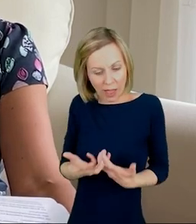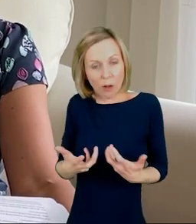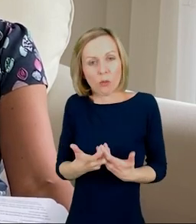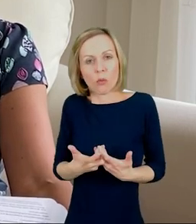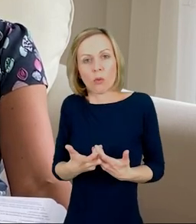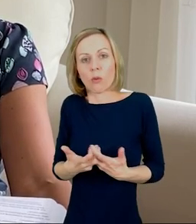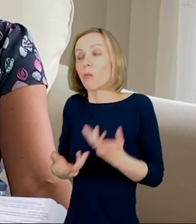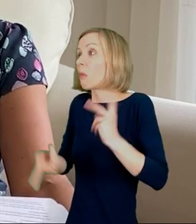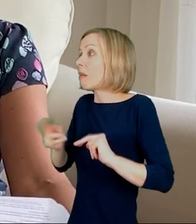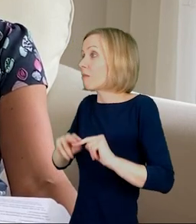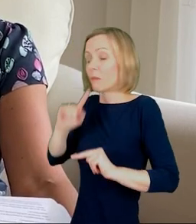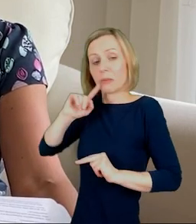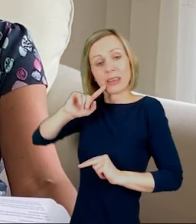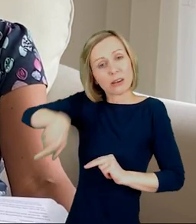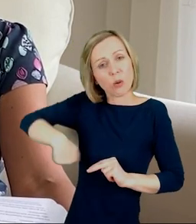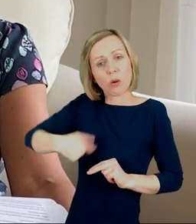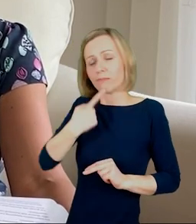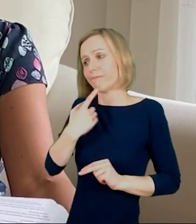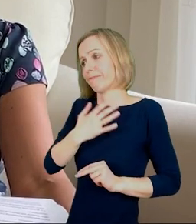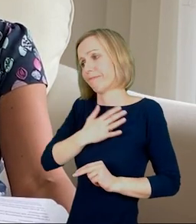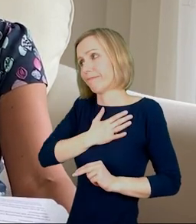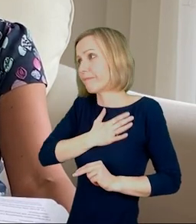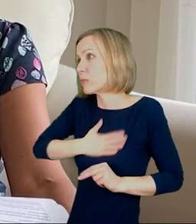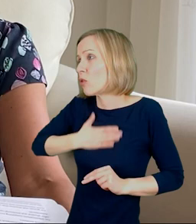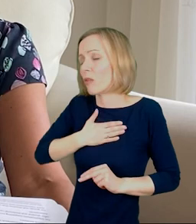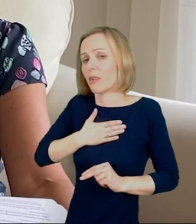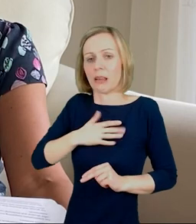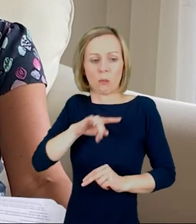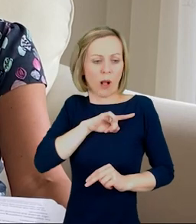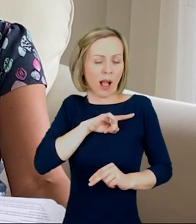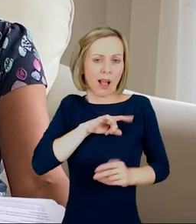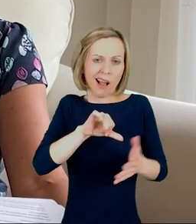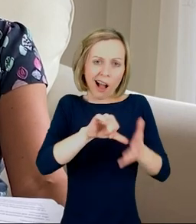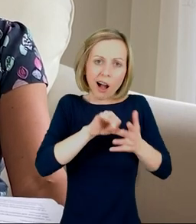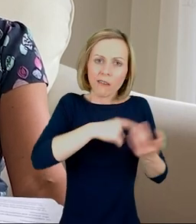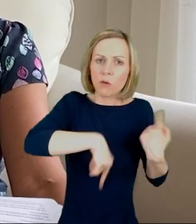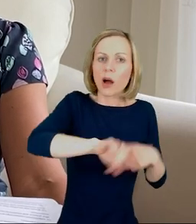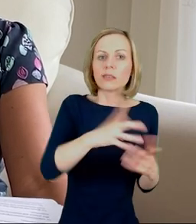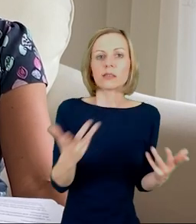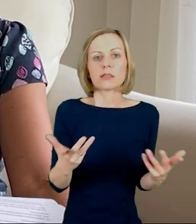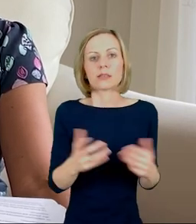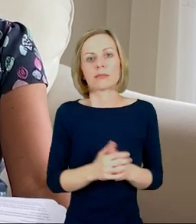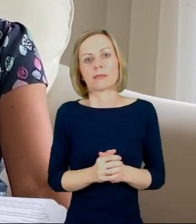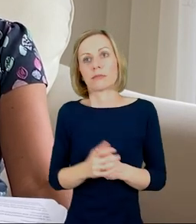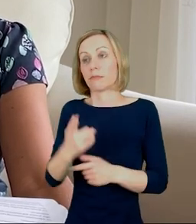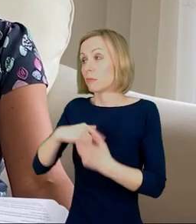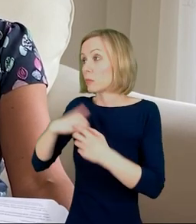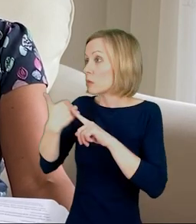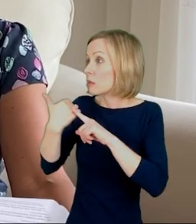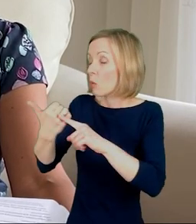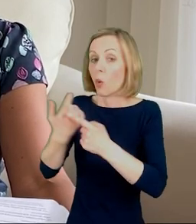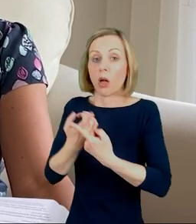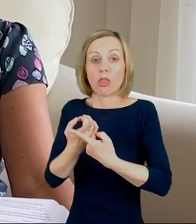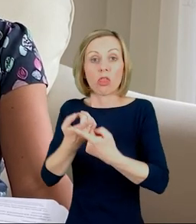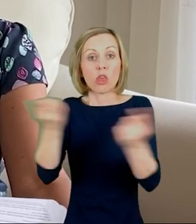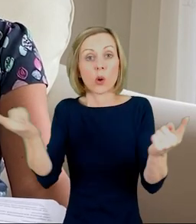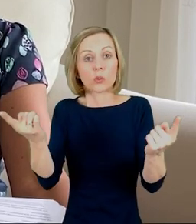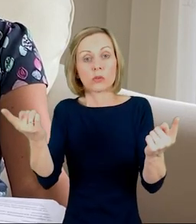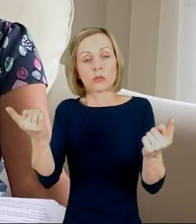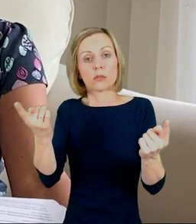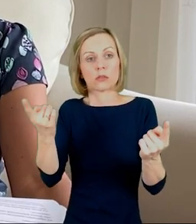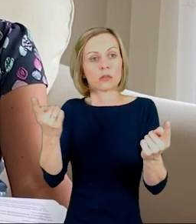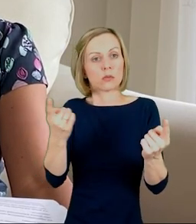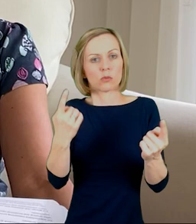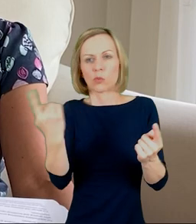choose to ignore that injustice because it involves a cost to us. Help us to give our support to those who are speaking up